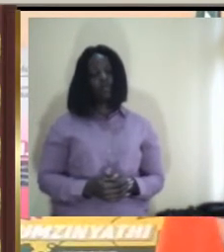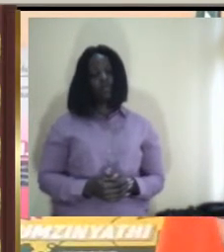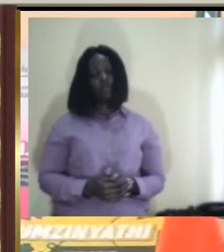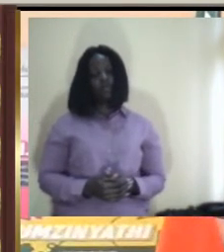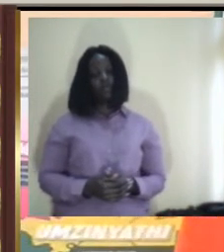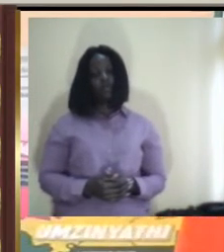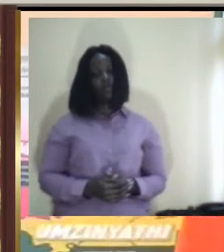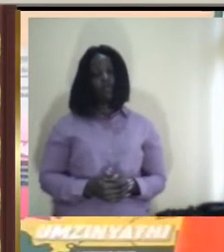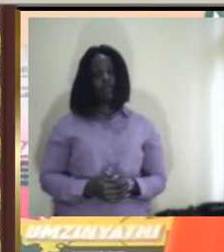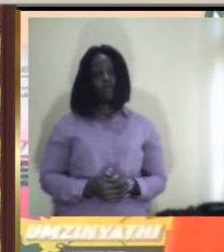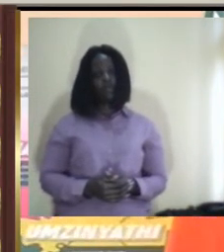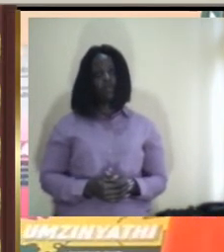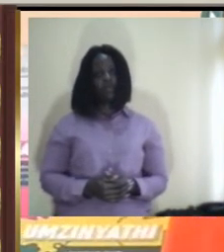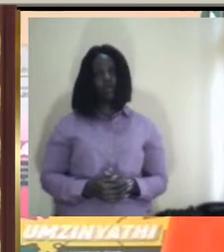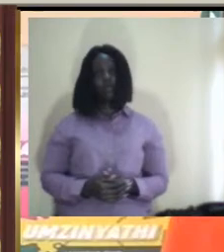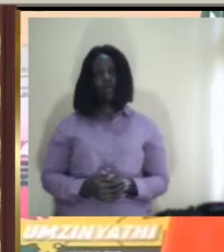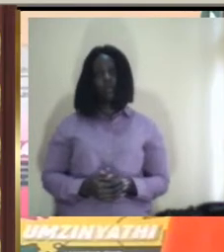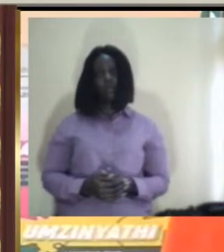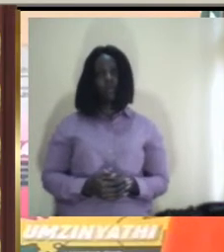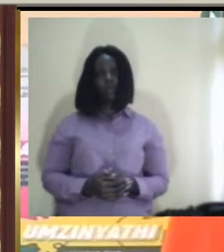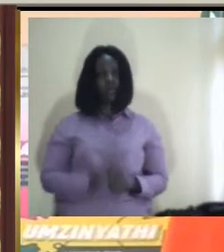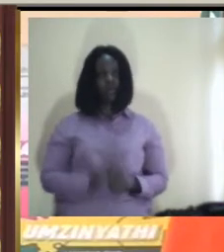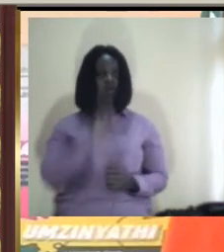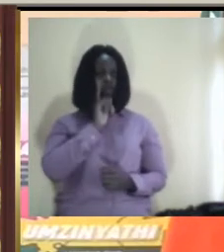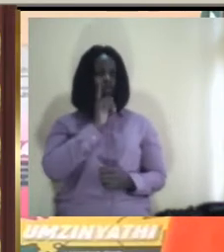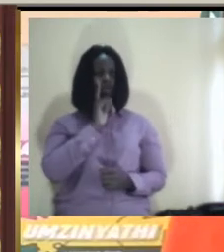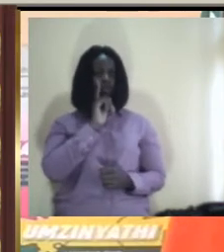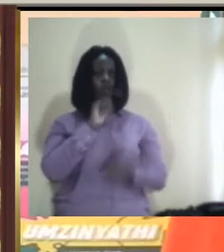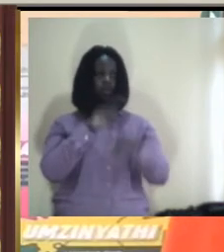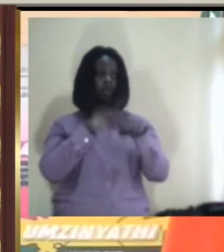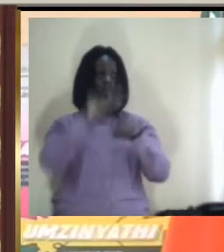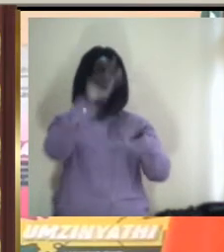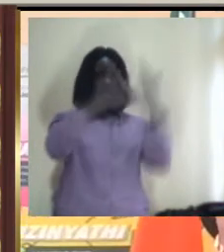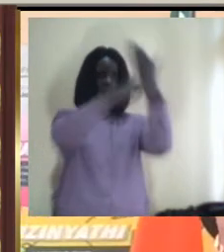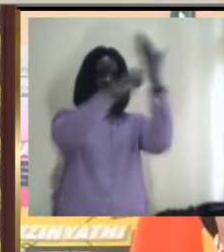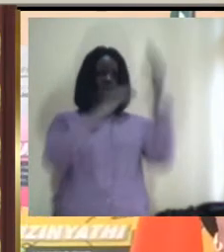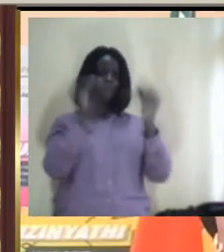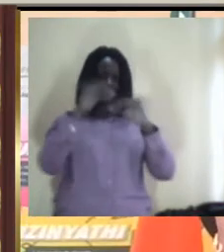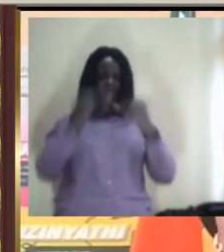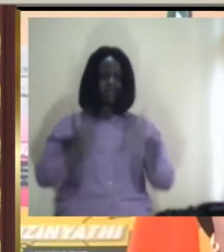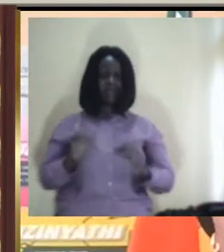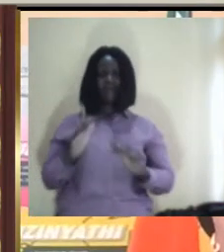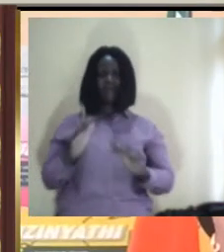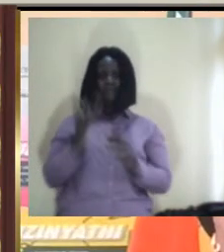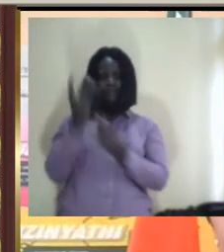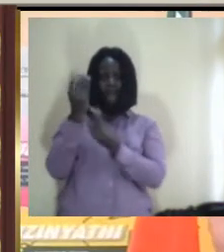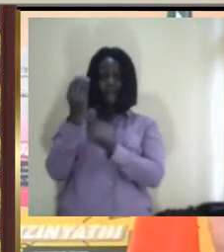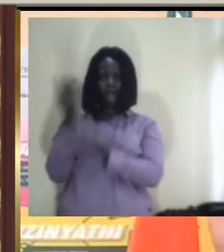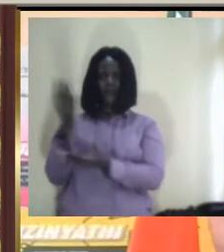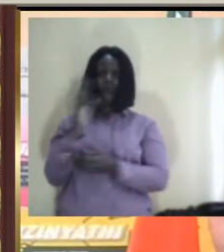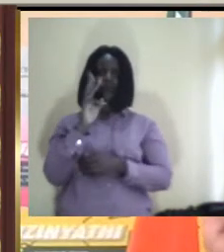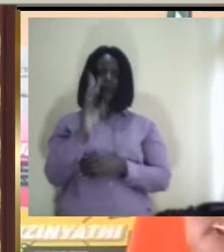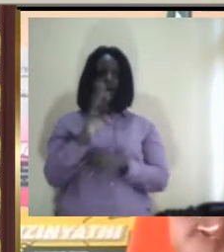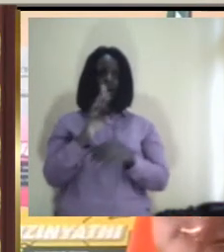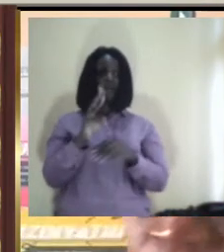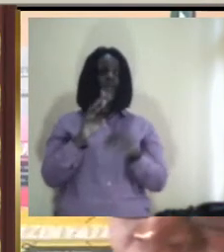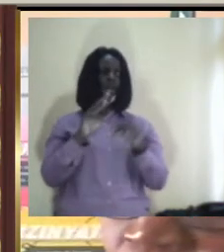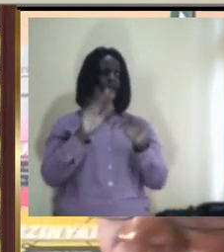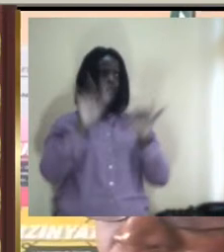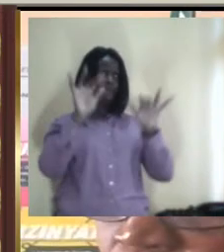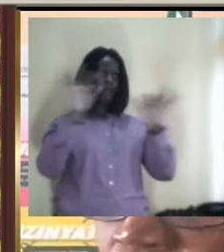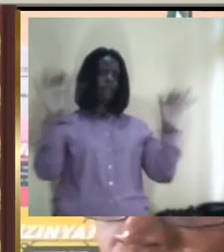I will come back and tell you how much time you have taken from your minutes. But let me report to the House